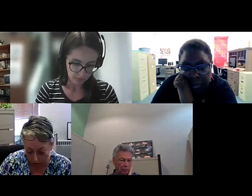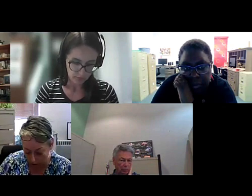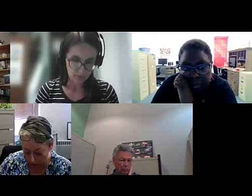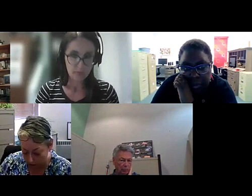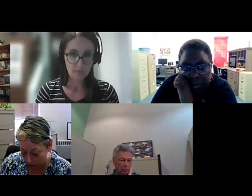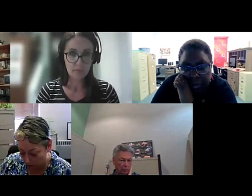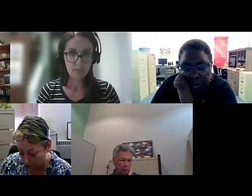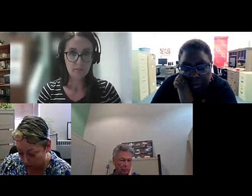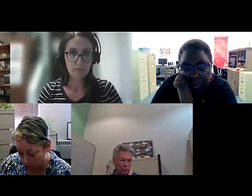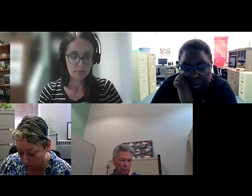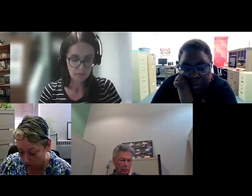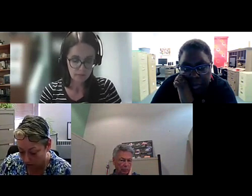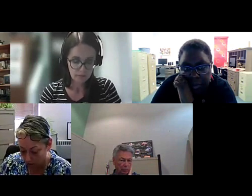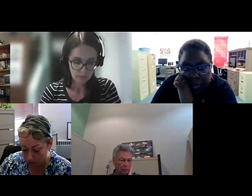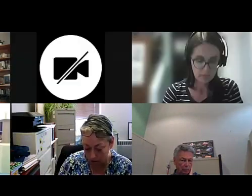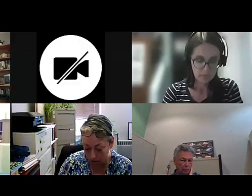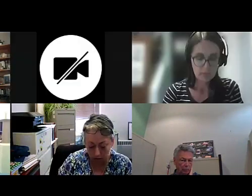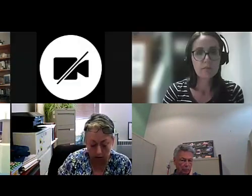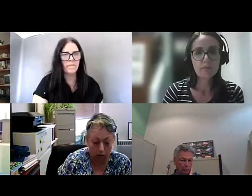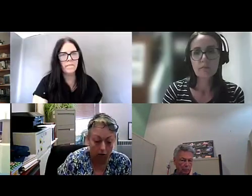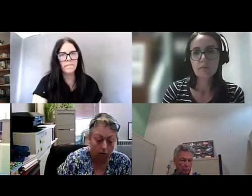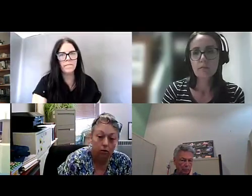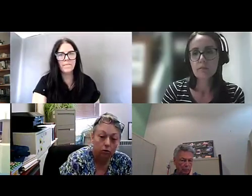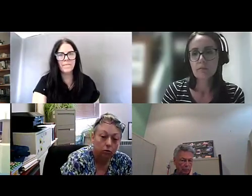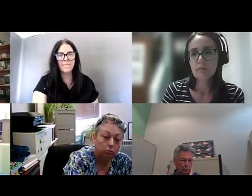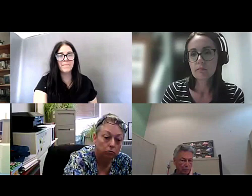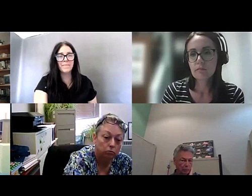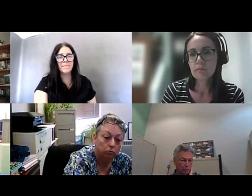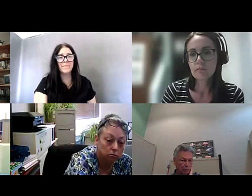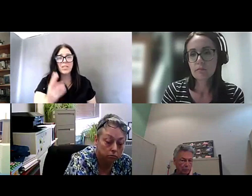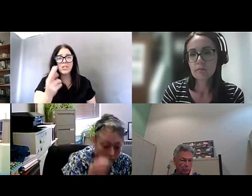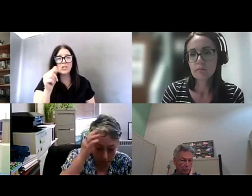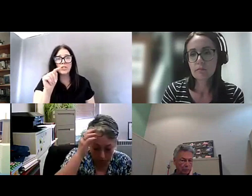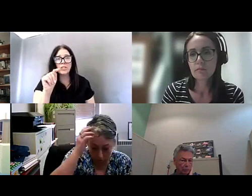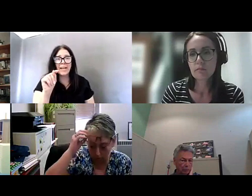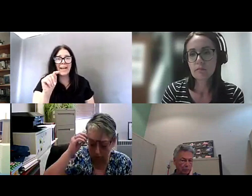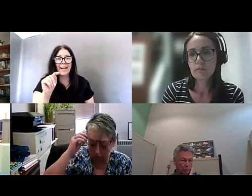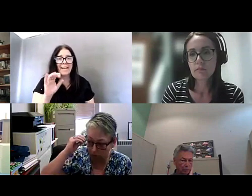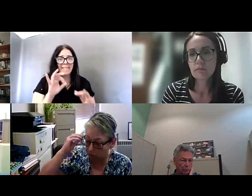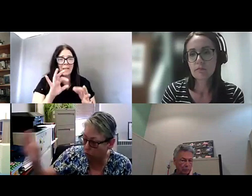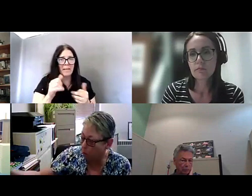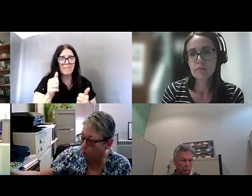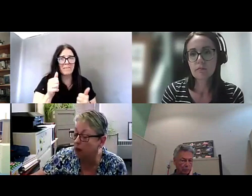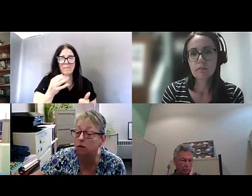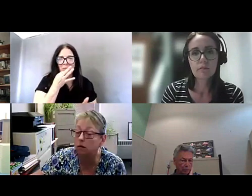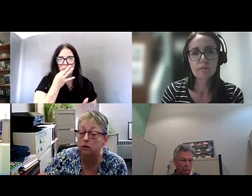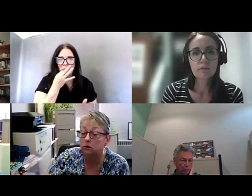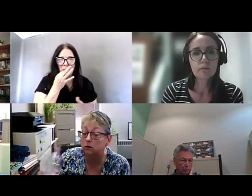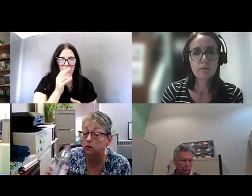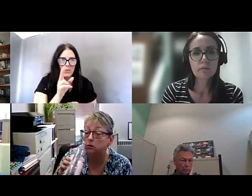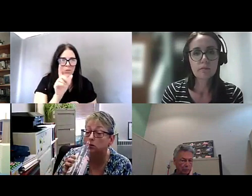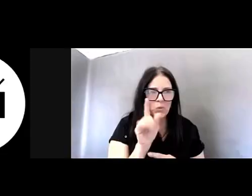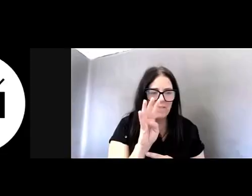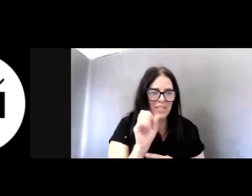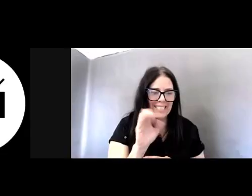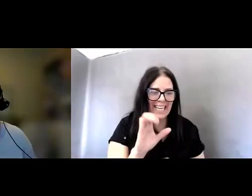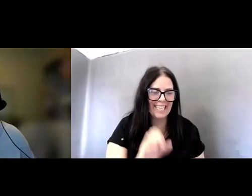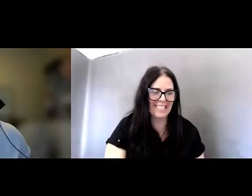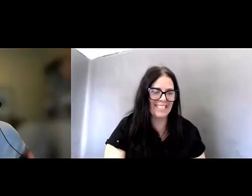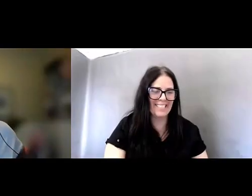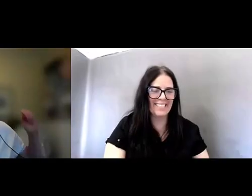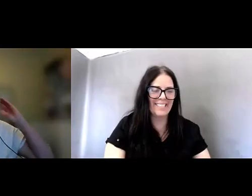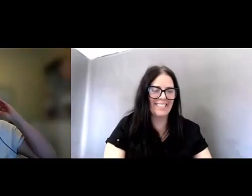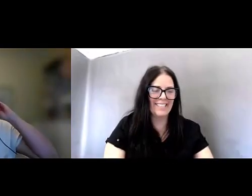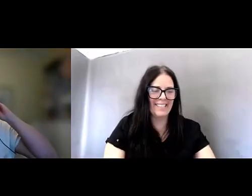Thank you so much for the feedback coming in the chat. Almost there, almost there. I really hope you had a good time exploring